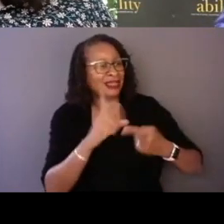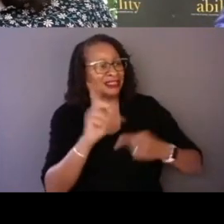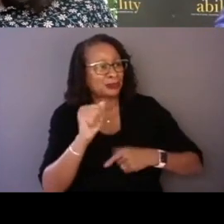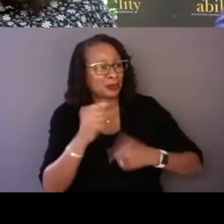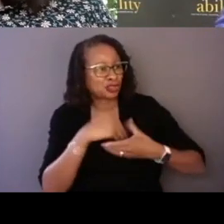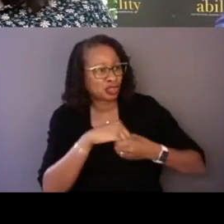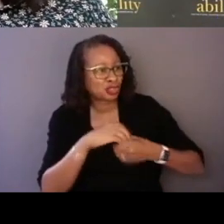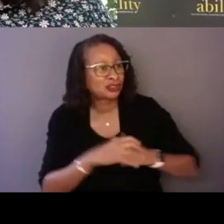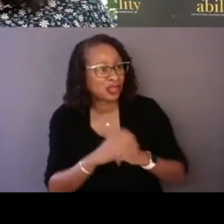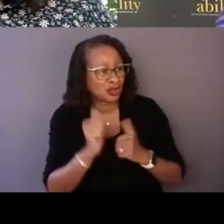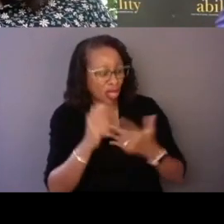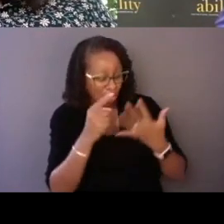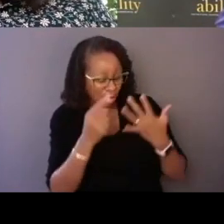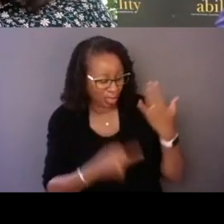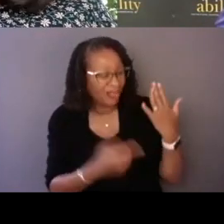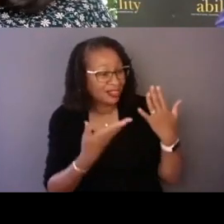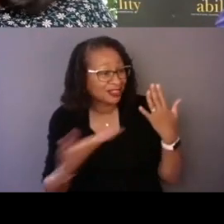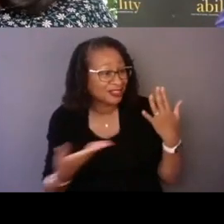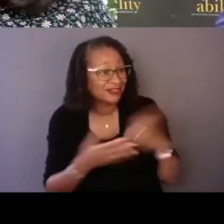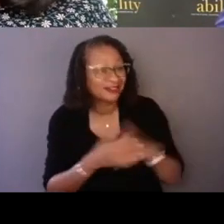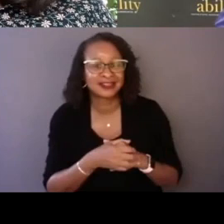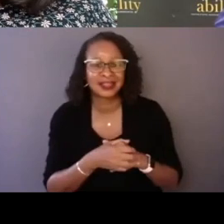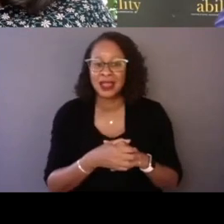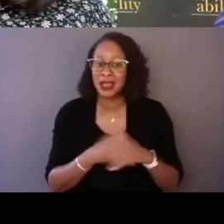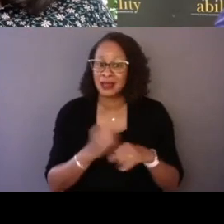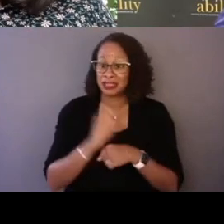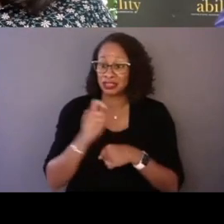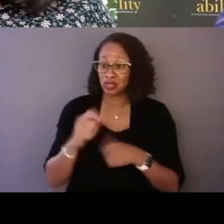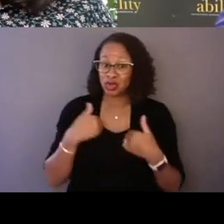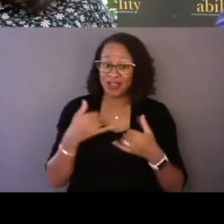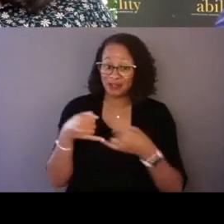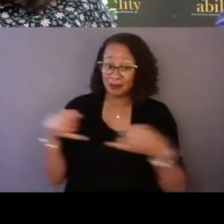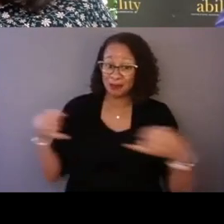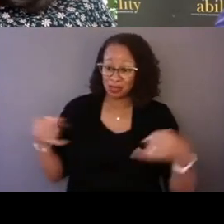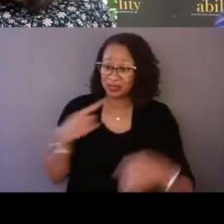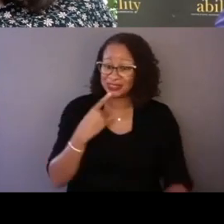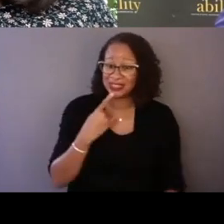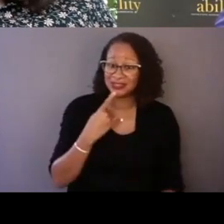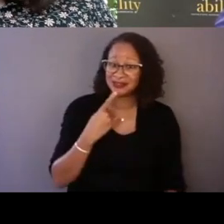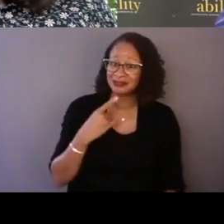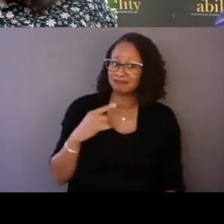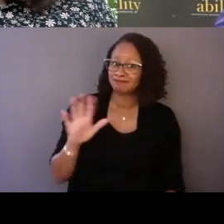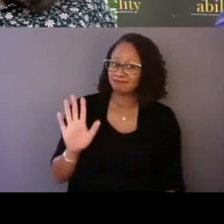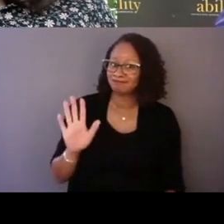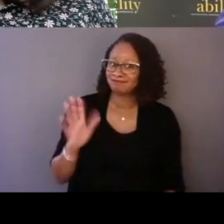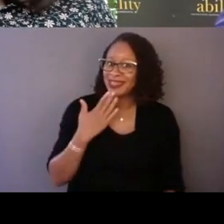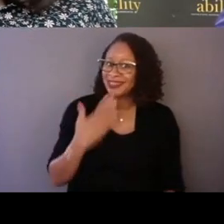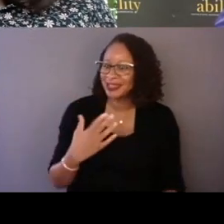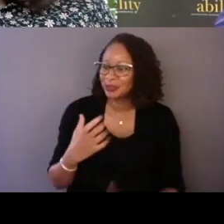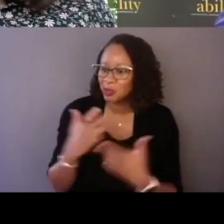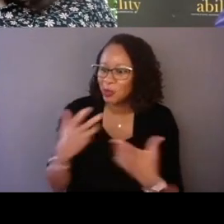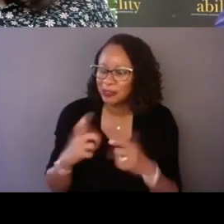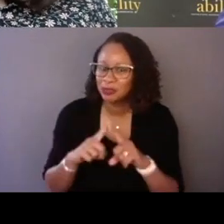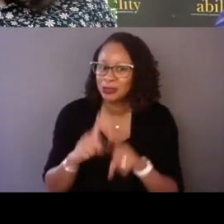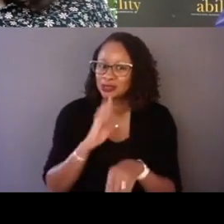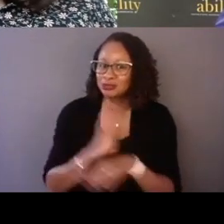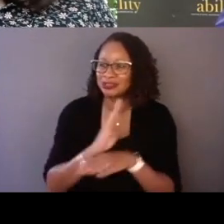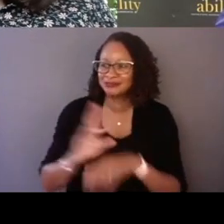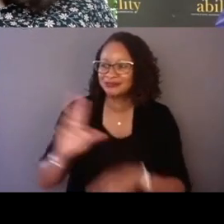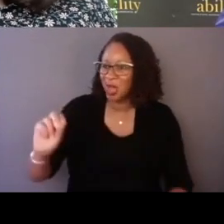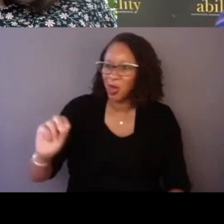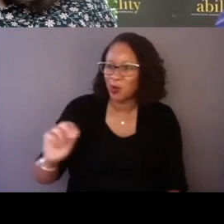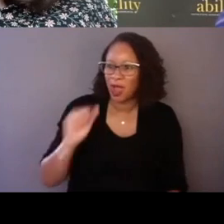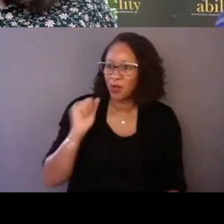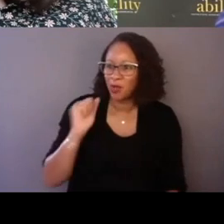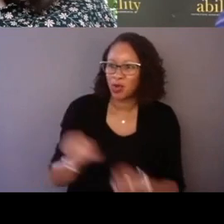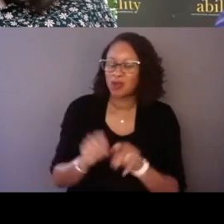and, all that sort of stuff?" Making sure that you have a boundary of saying, thank you so much, but actually, no, I'm not going to also